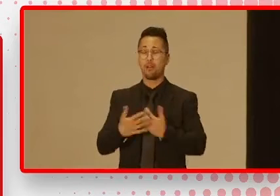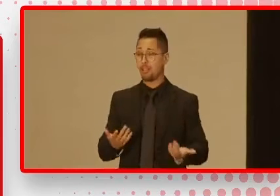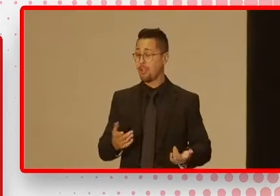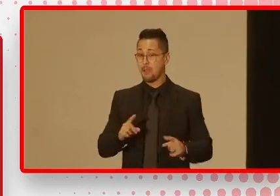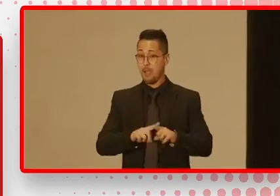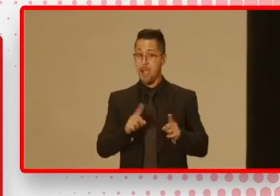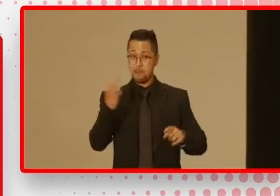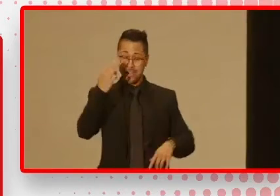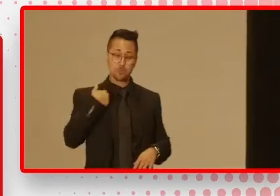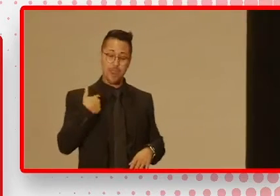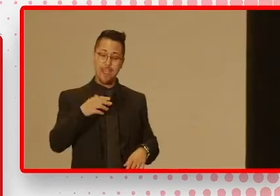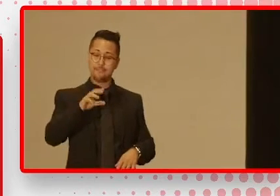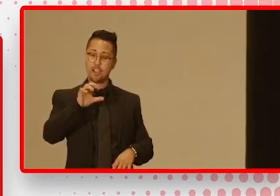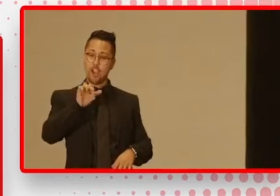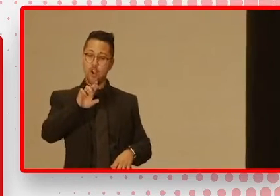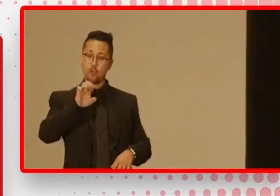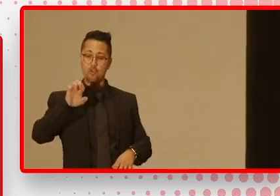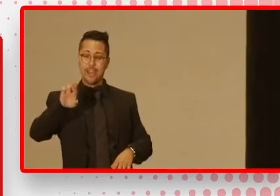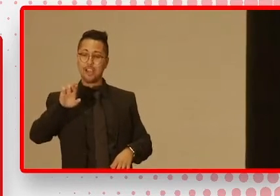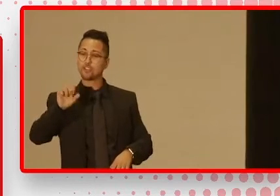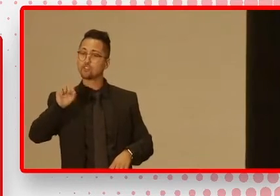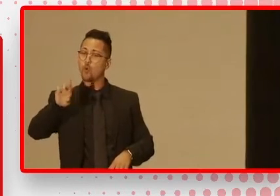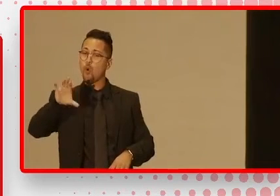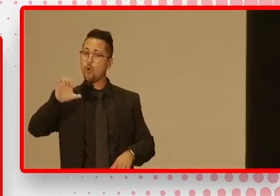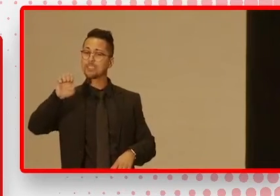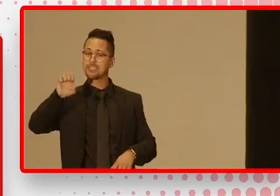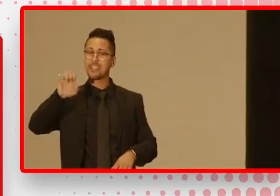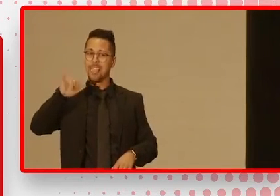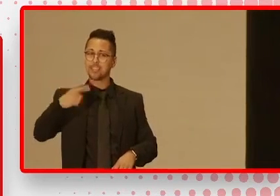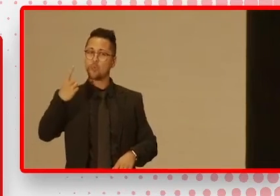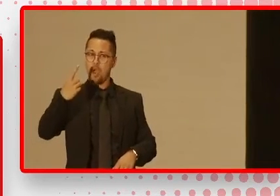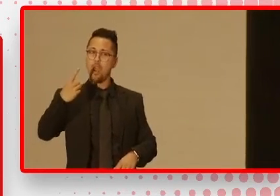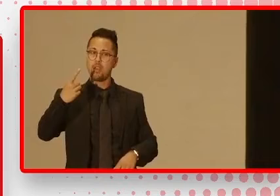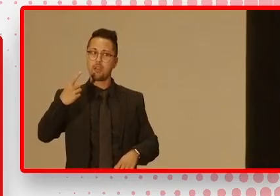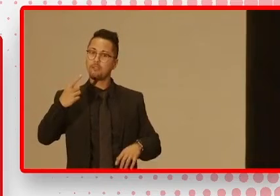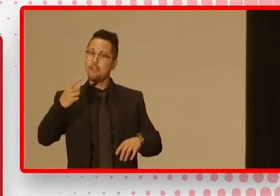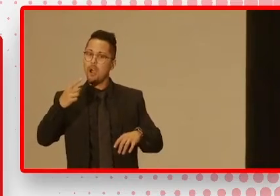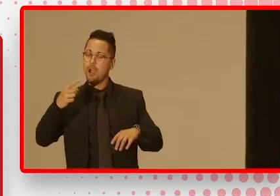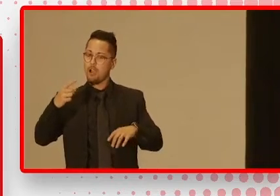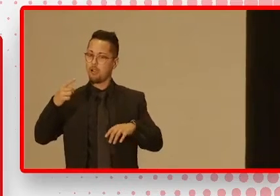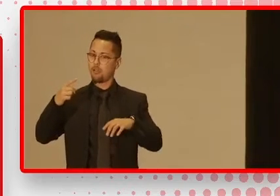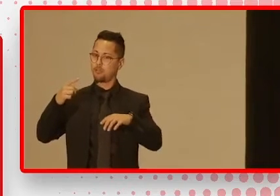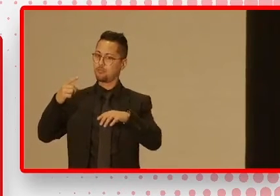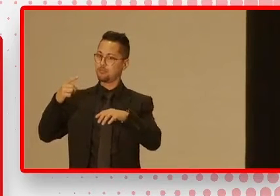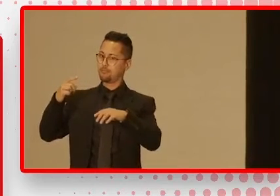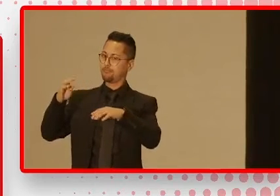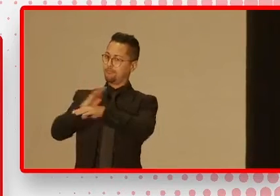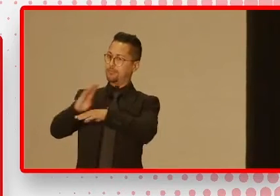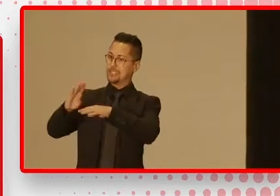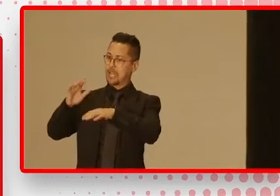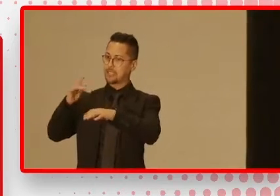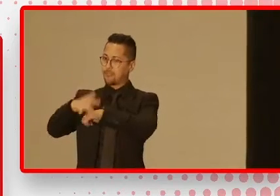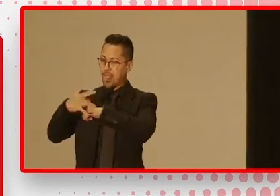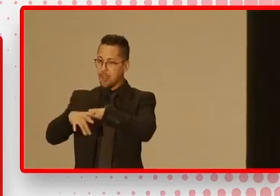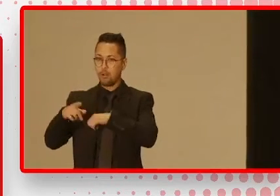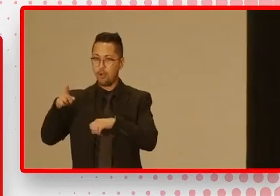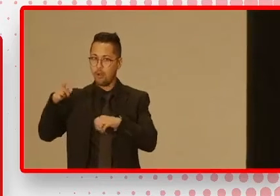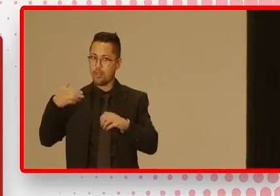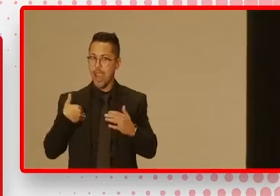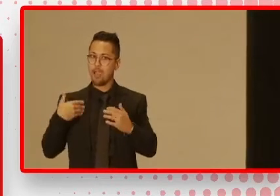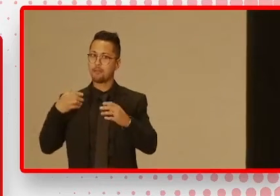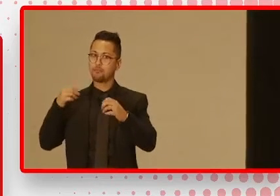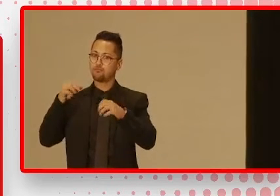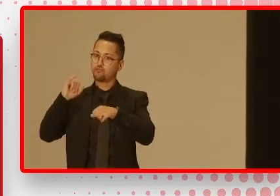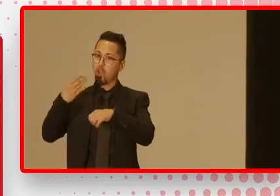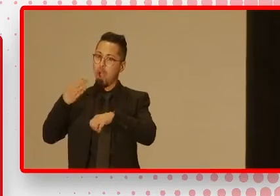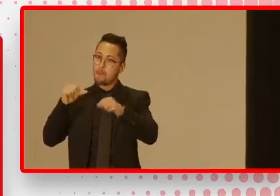workforce partners, we utilize the CareerSource for those job postings and vacancies. We don't keep that list because we're